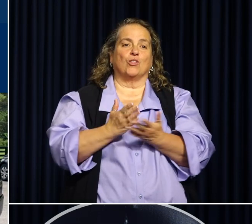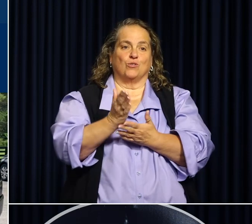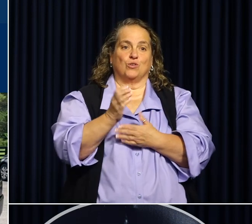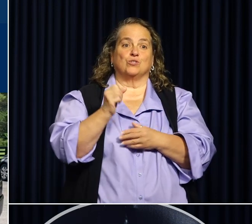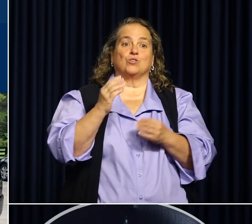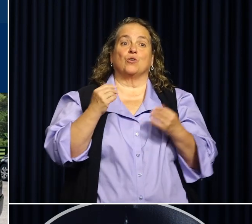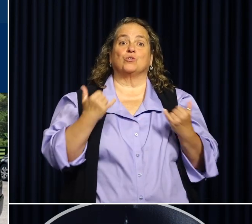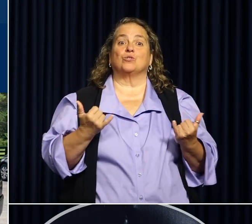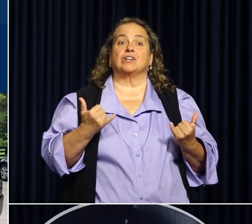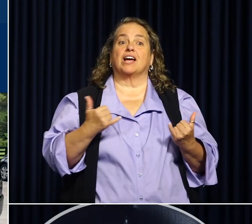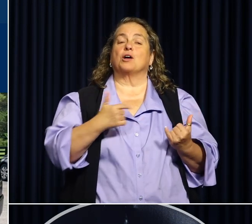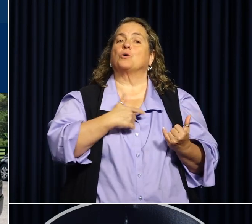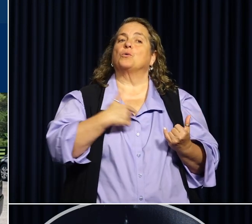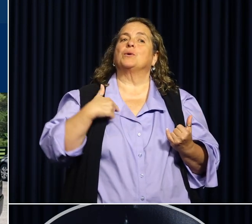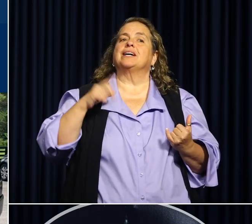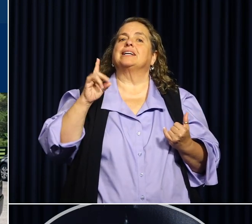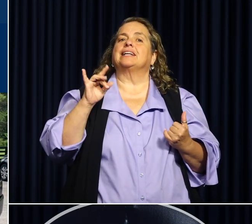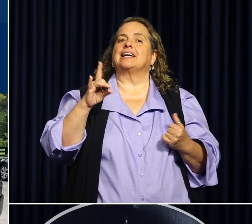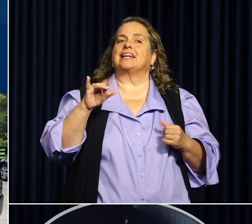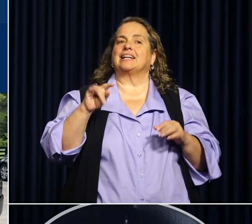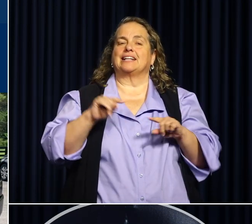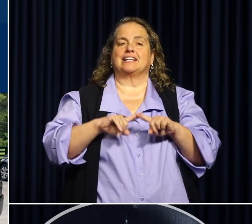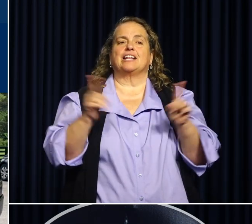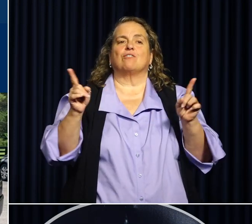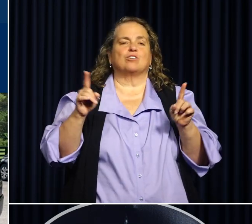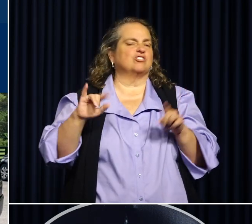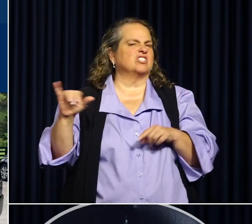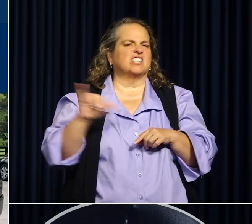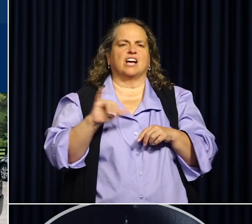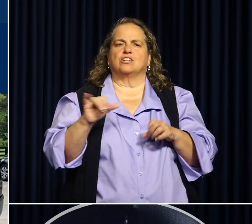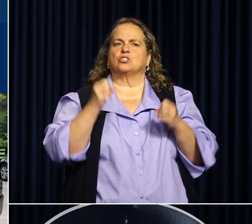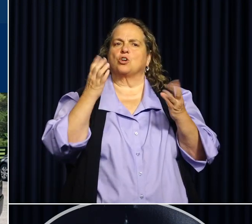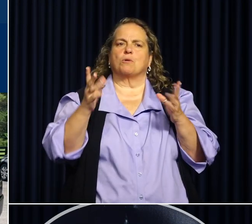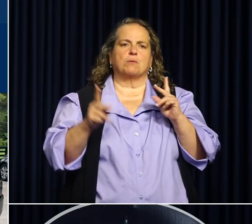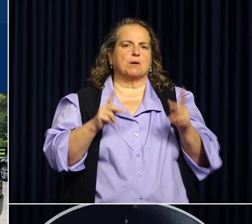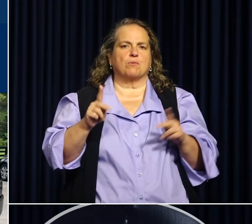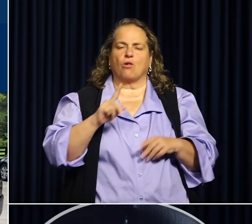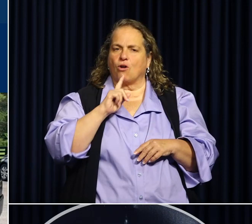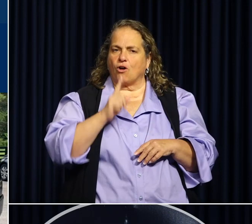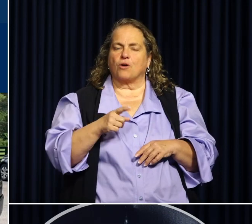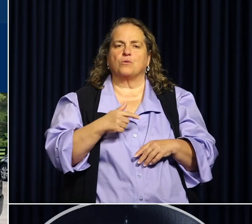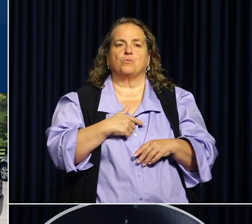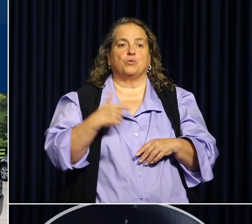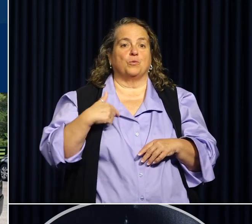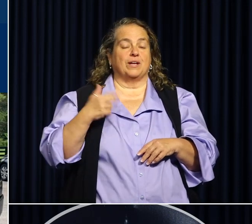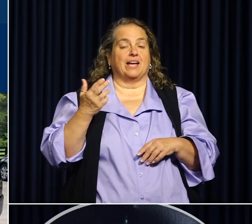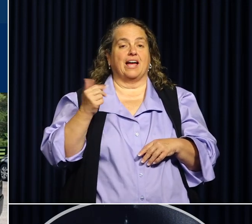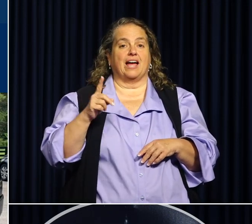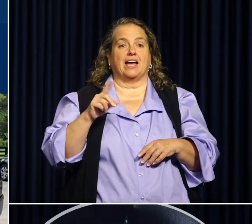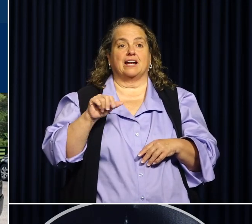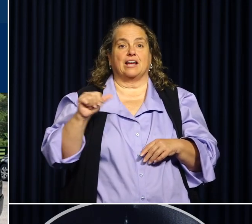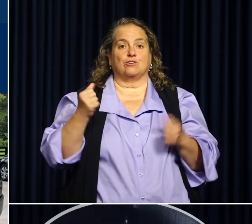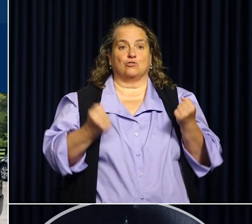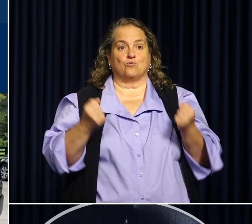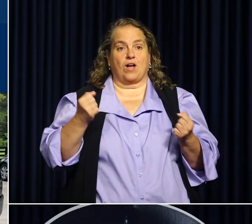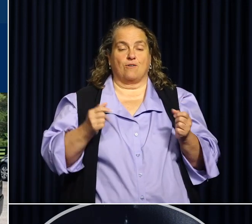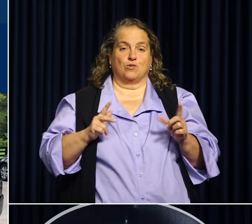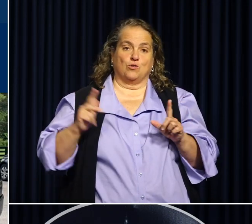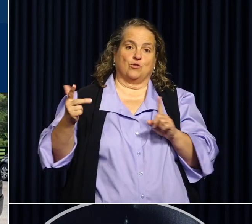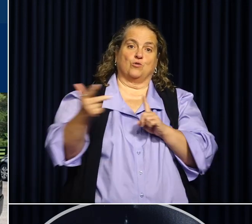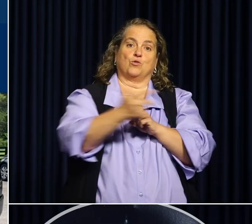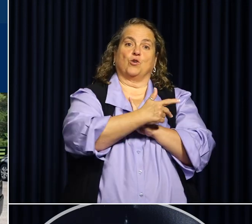today, we did this differently, just like so many other people are. He had a drive-through